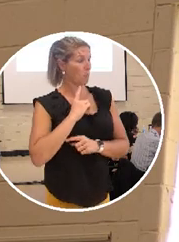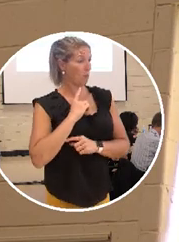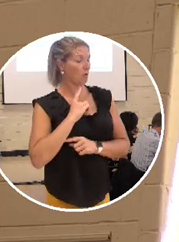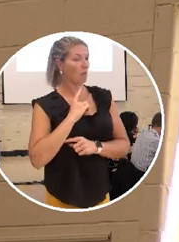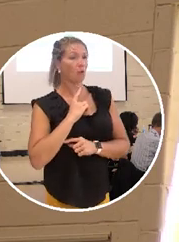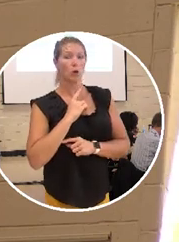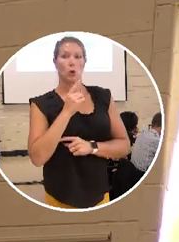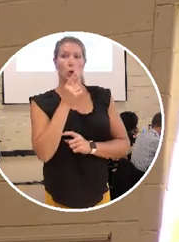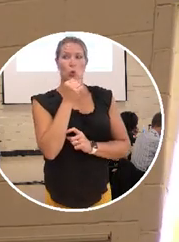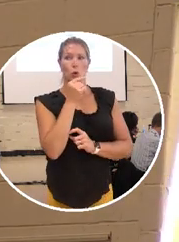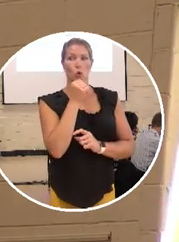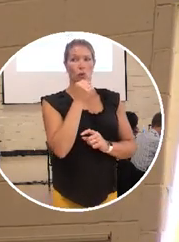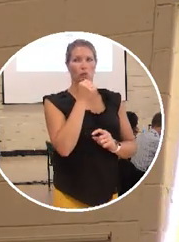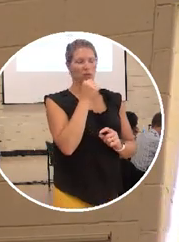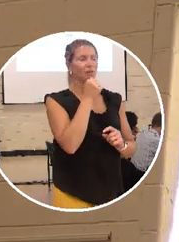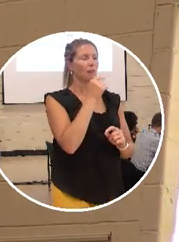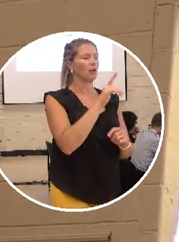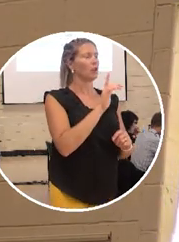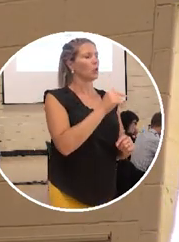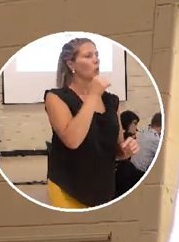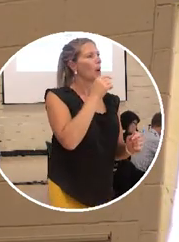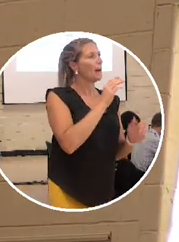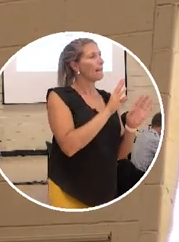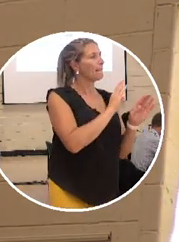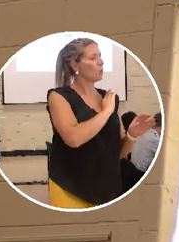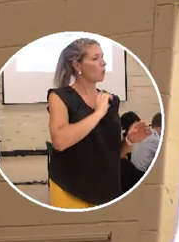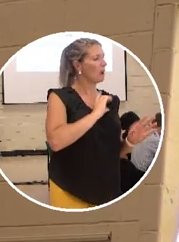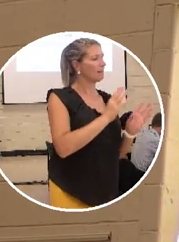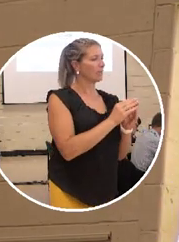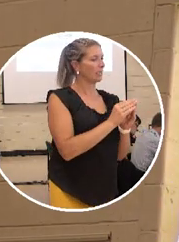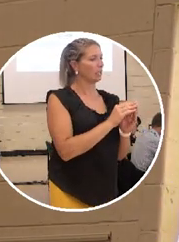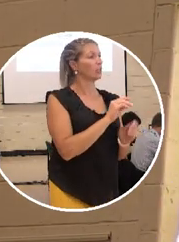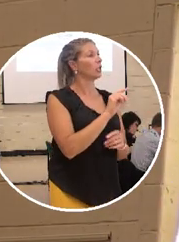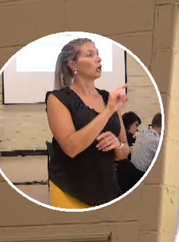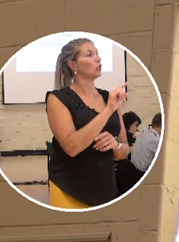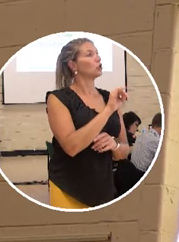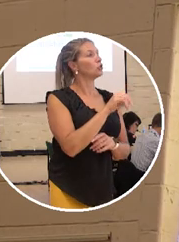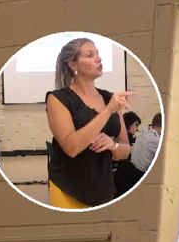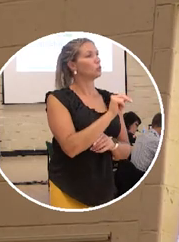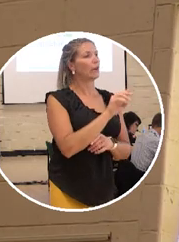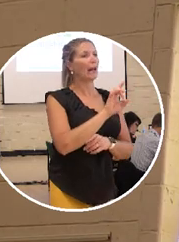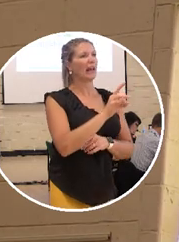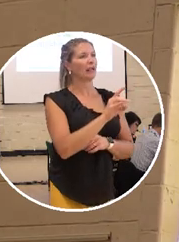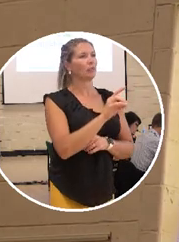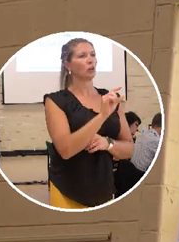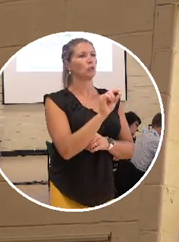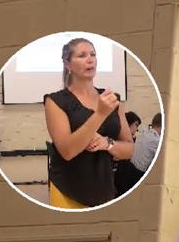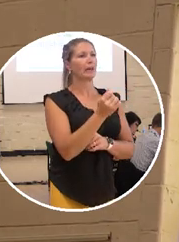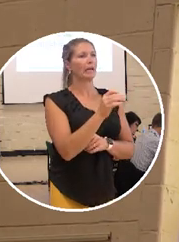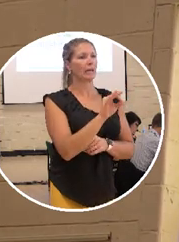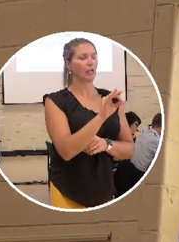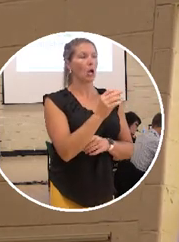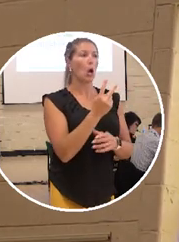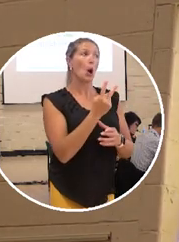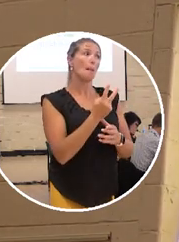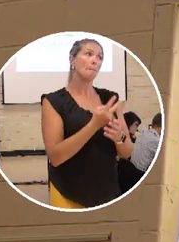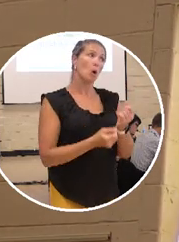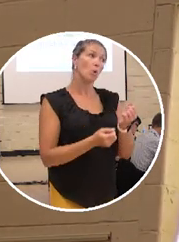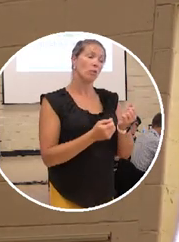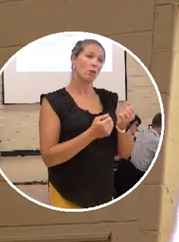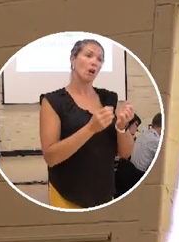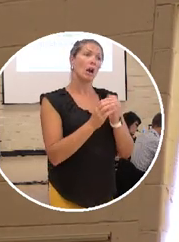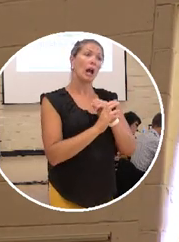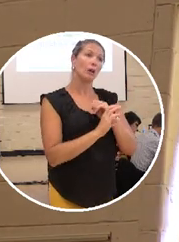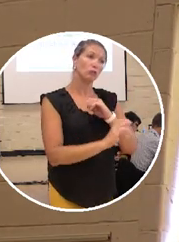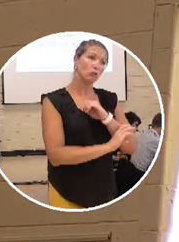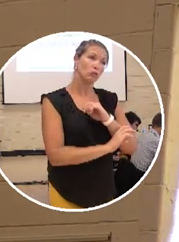a notice of motion was given at the board meeting of June 8, 2019, that the board would table proposed amendments to the Constitution